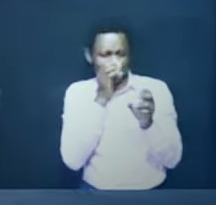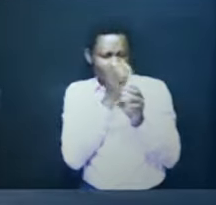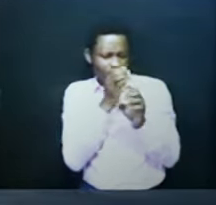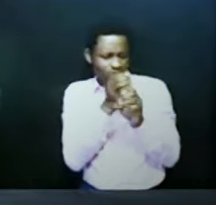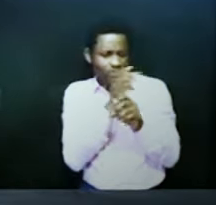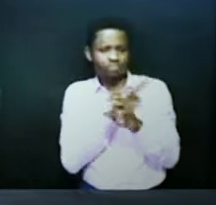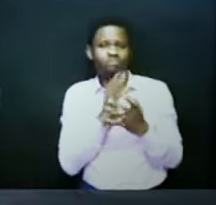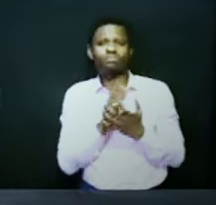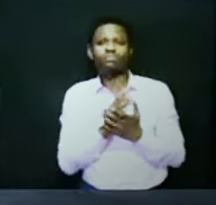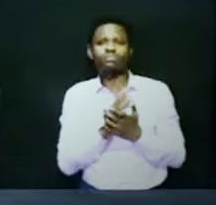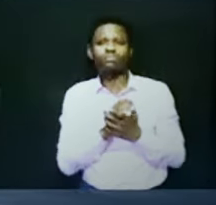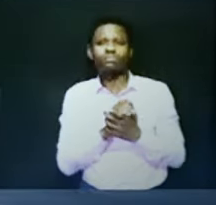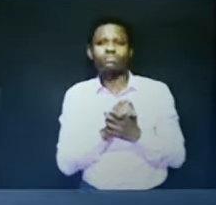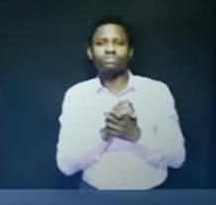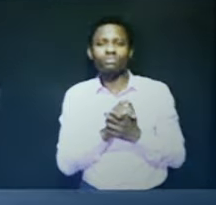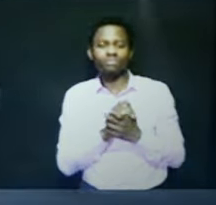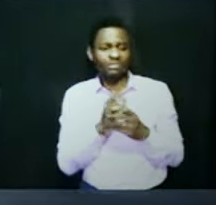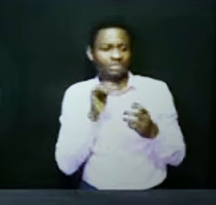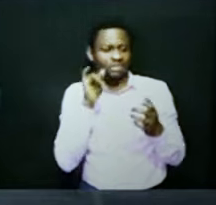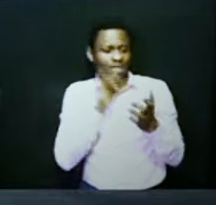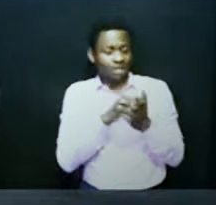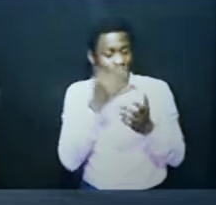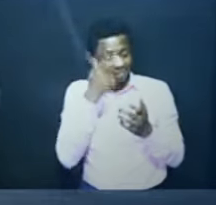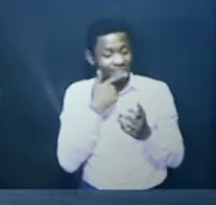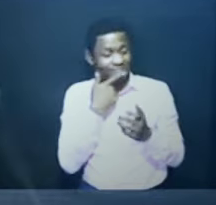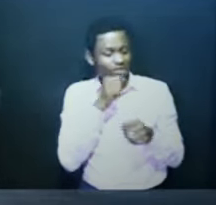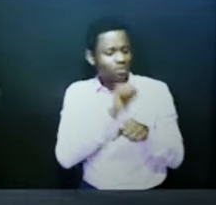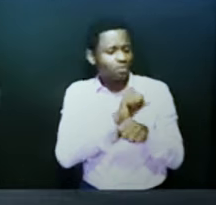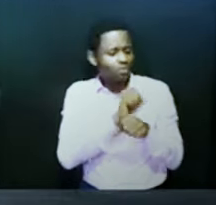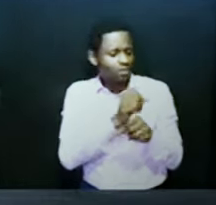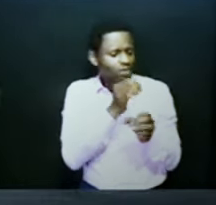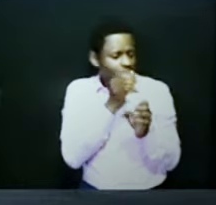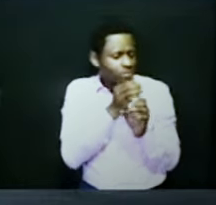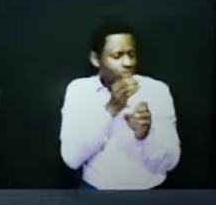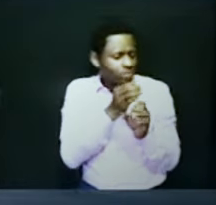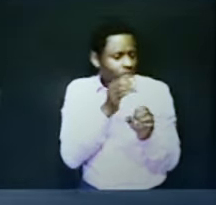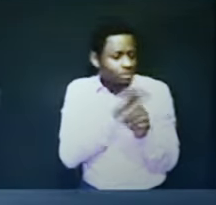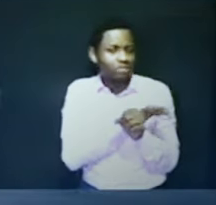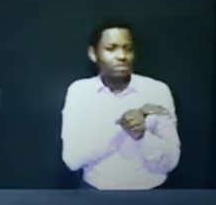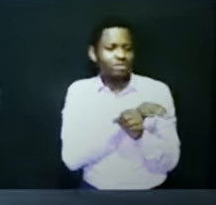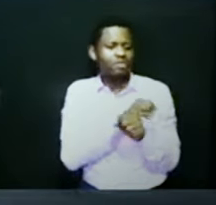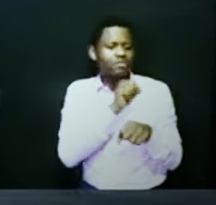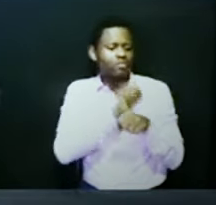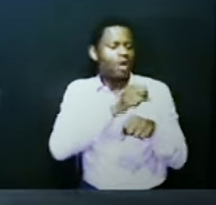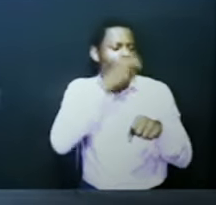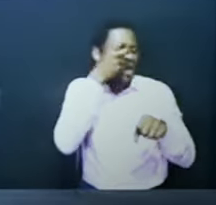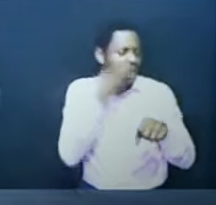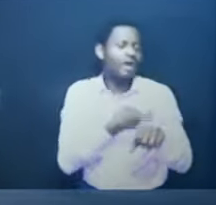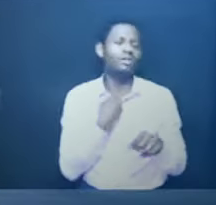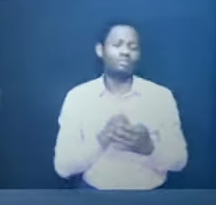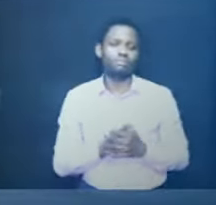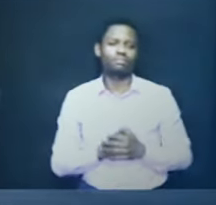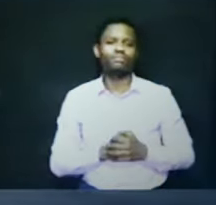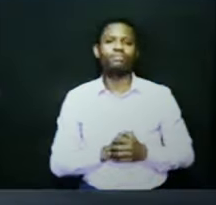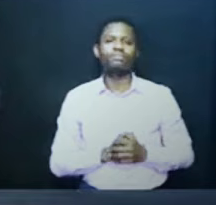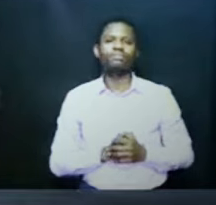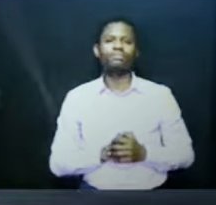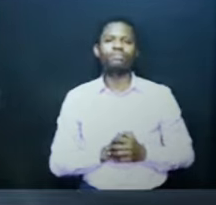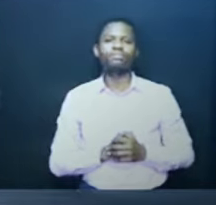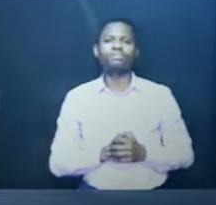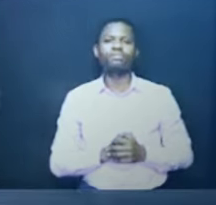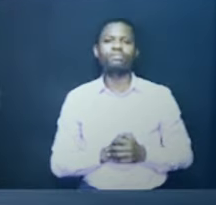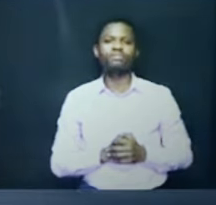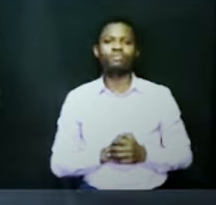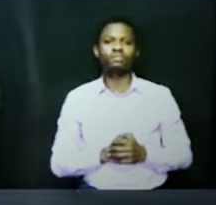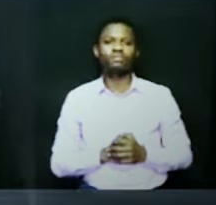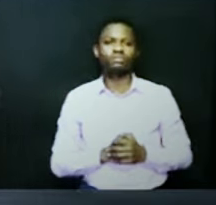That is why I'm saying they work carefully. They work hard.